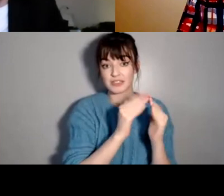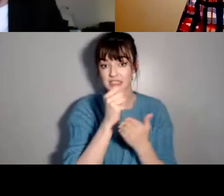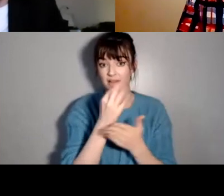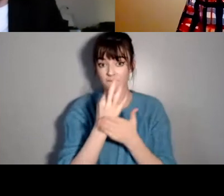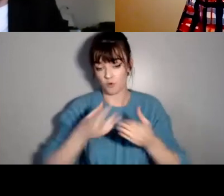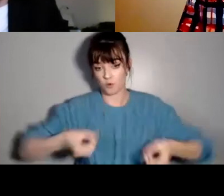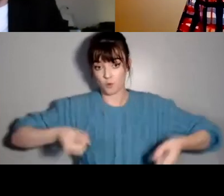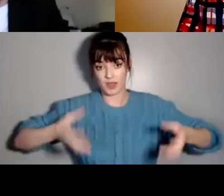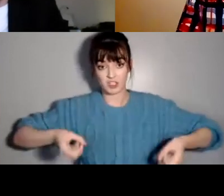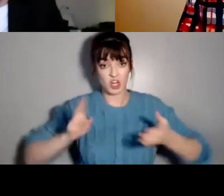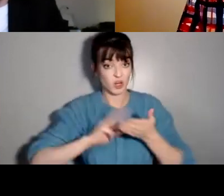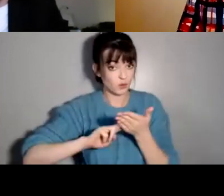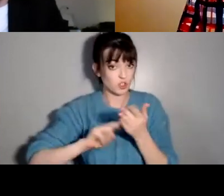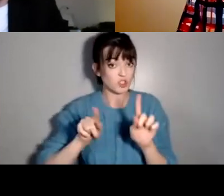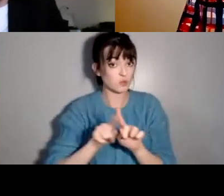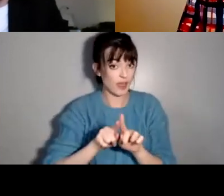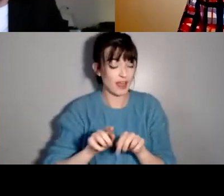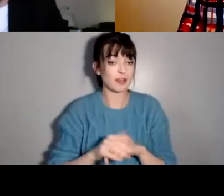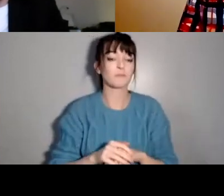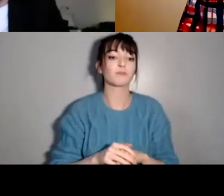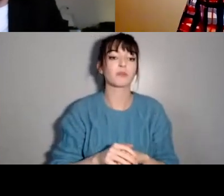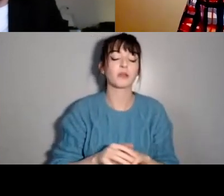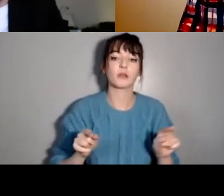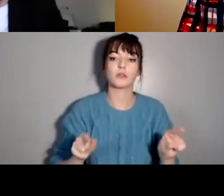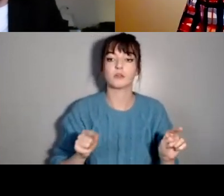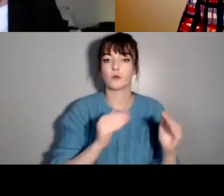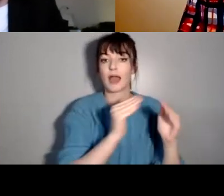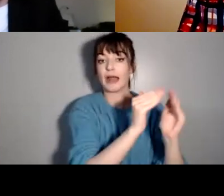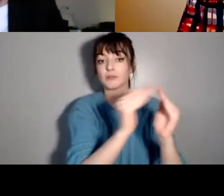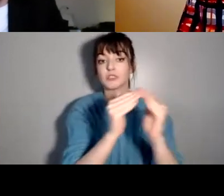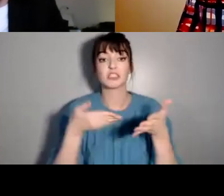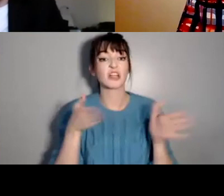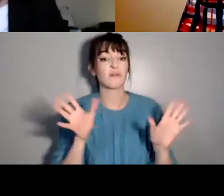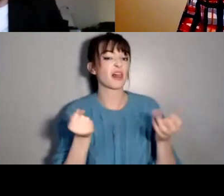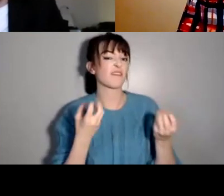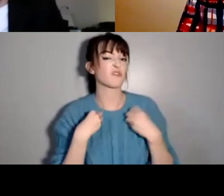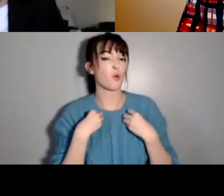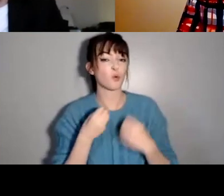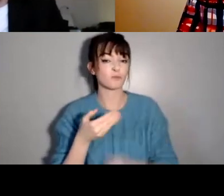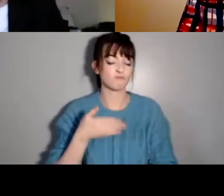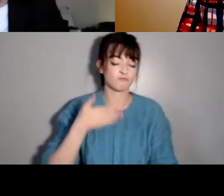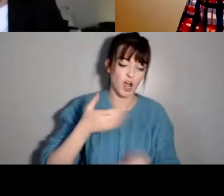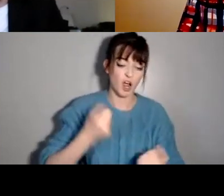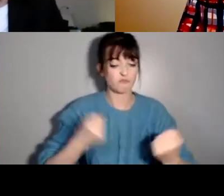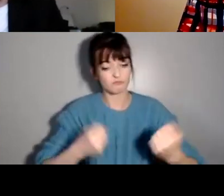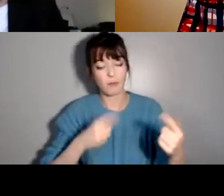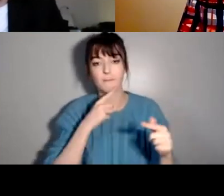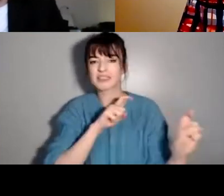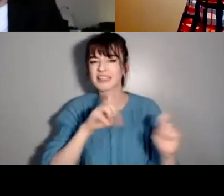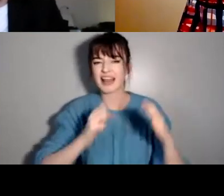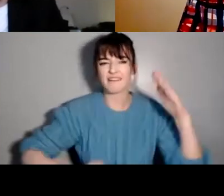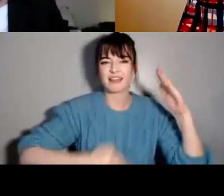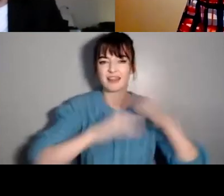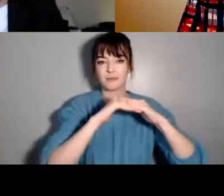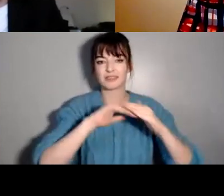well, if even though the houses generally would have their own transport, they're still limited in terms of, you know,